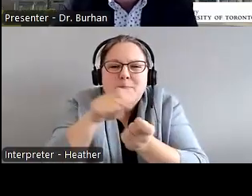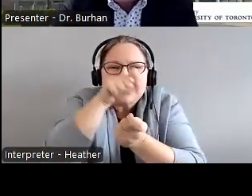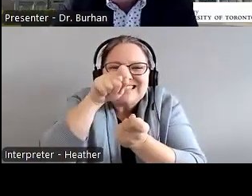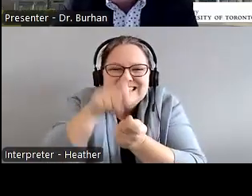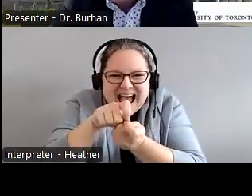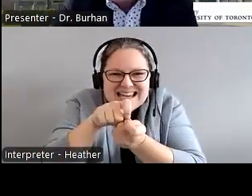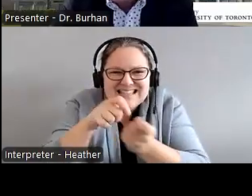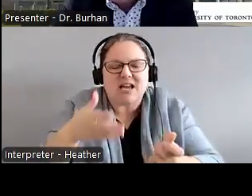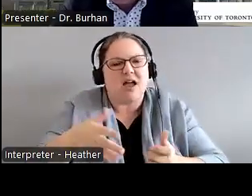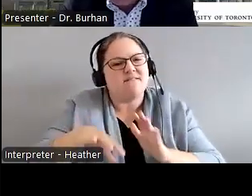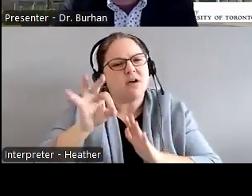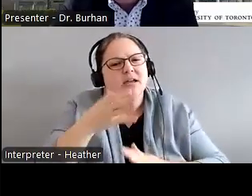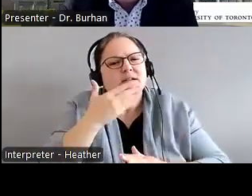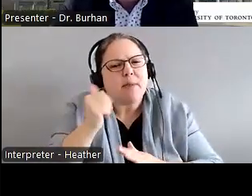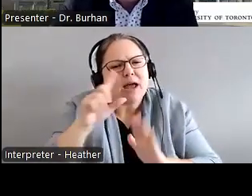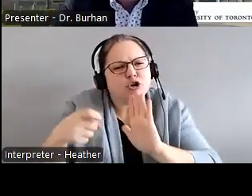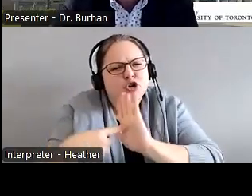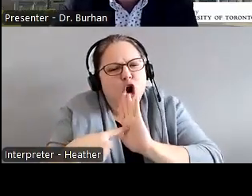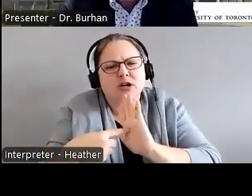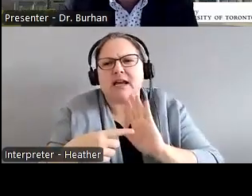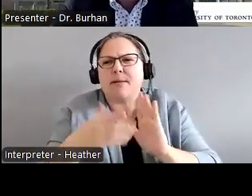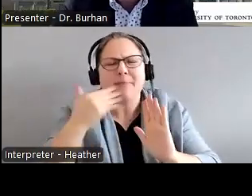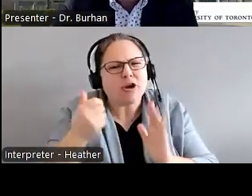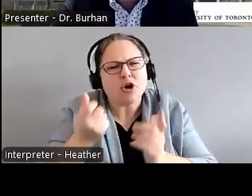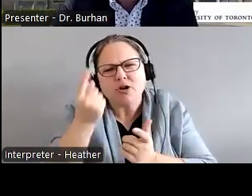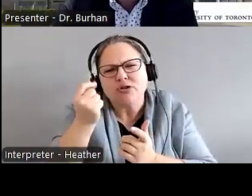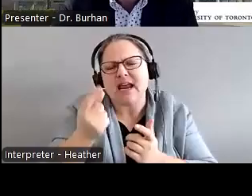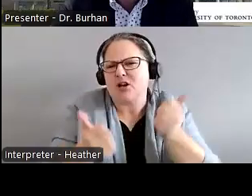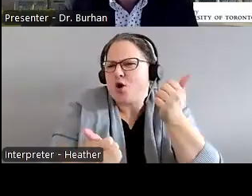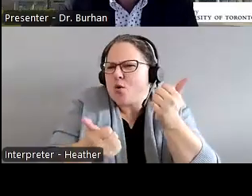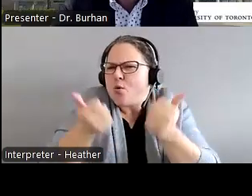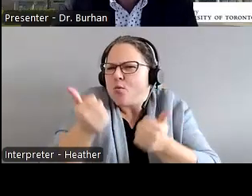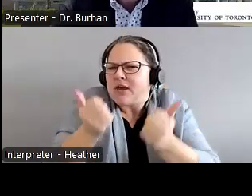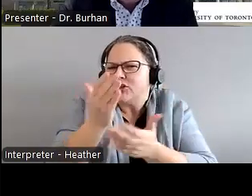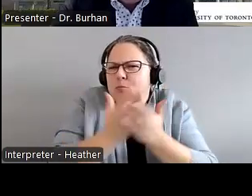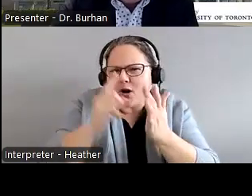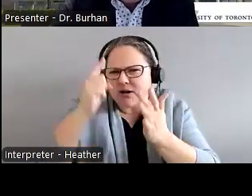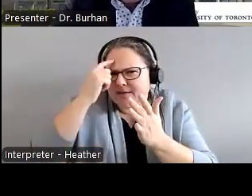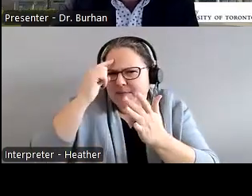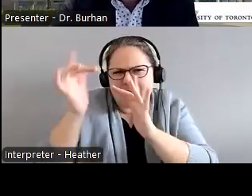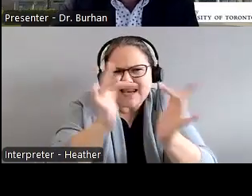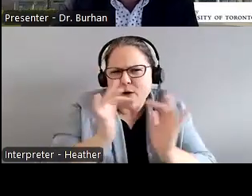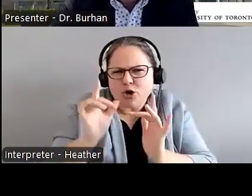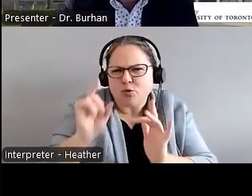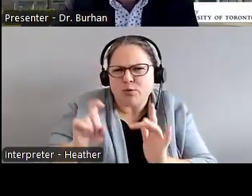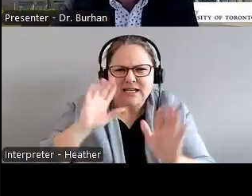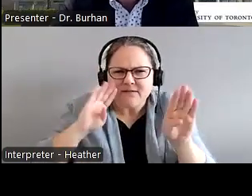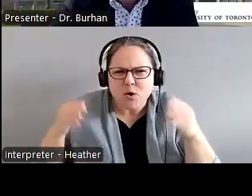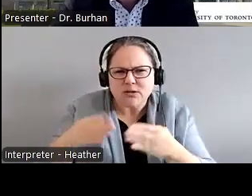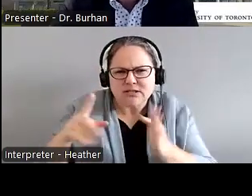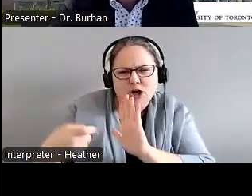a better targeting and better understanding of what part of the network we need to target. This is showing you